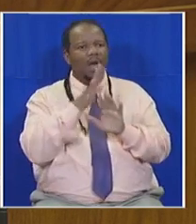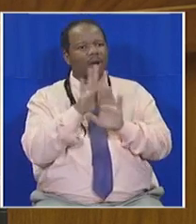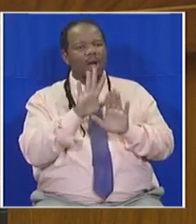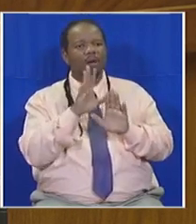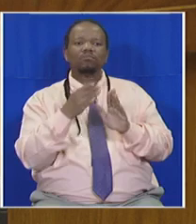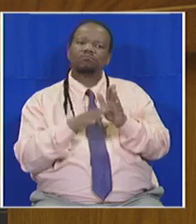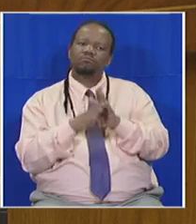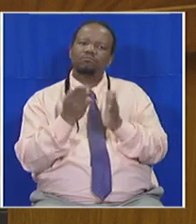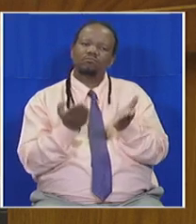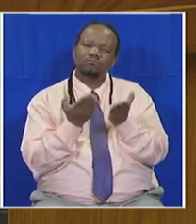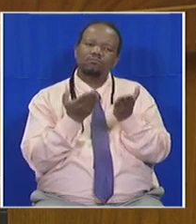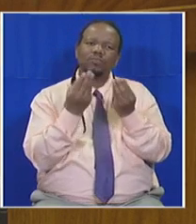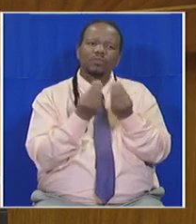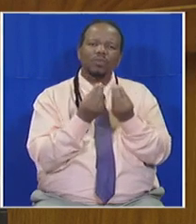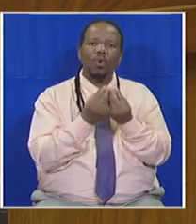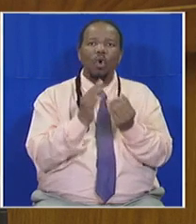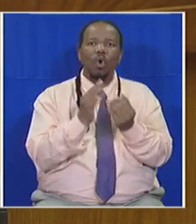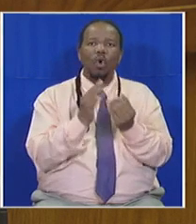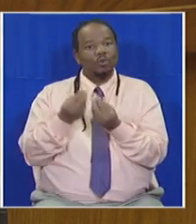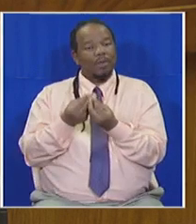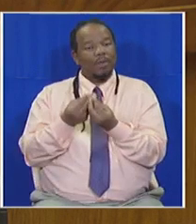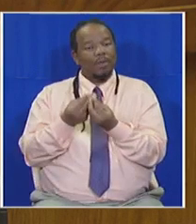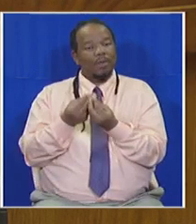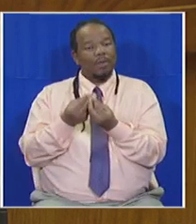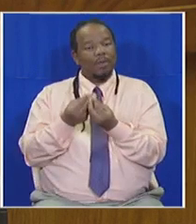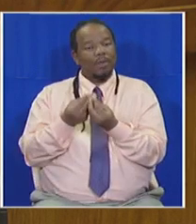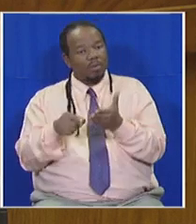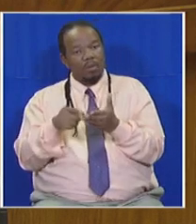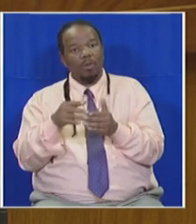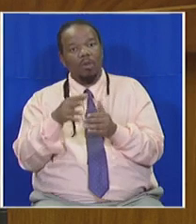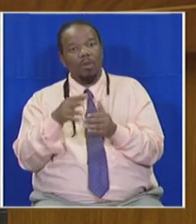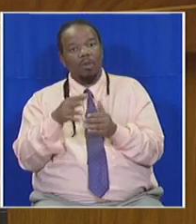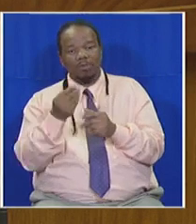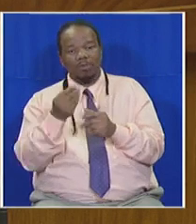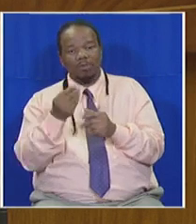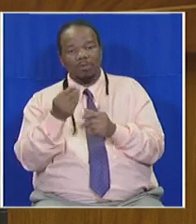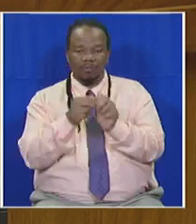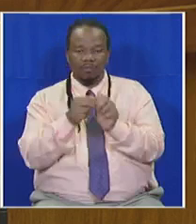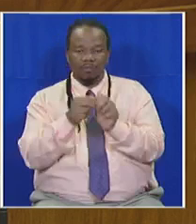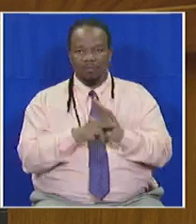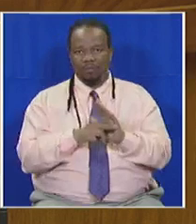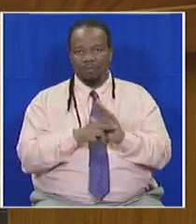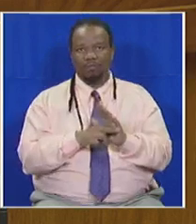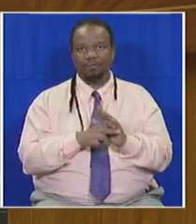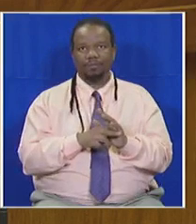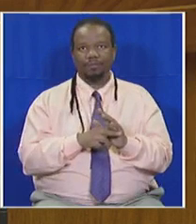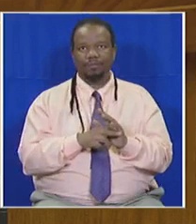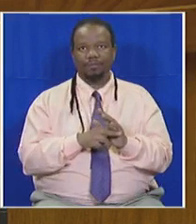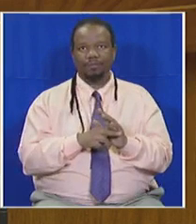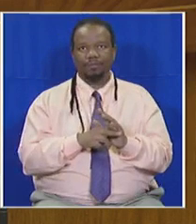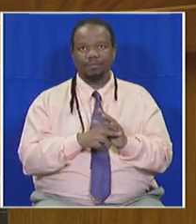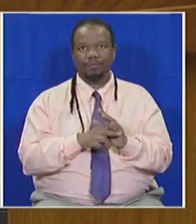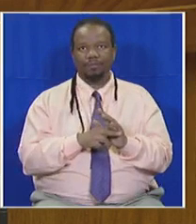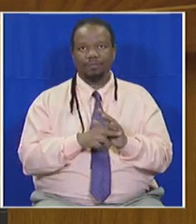appropriate steps in a municipality or municipal entity that commits a breach. And let us note as well that it is